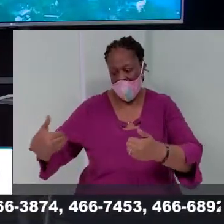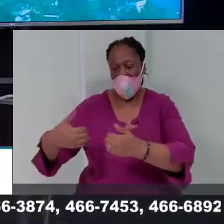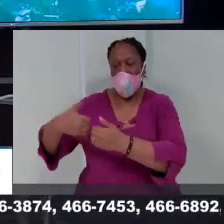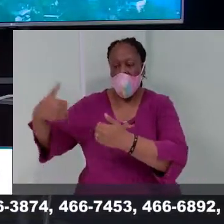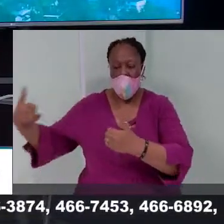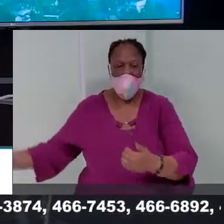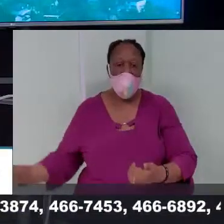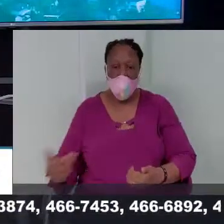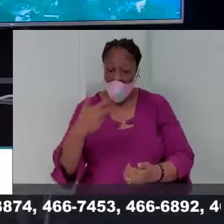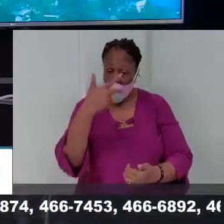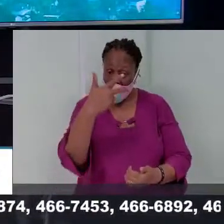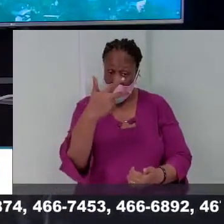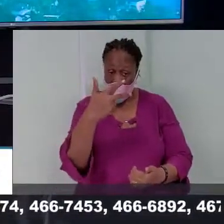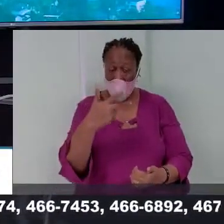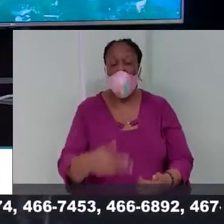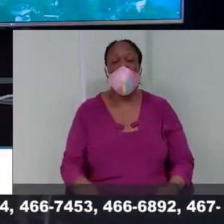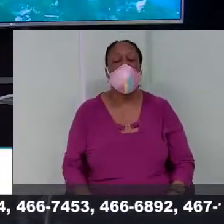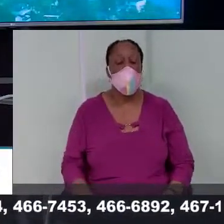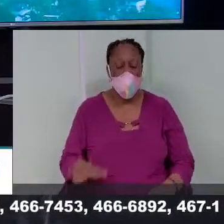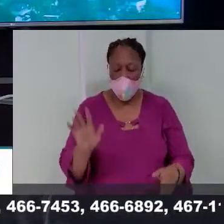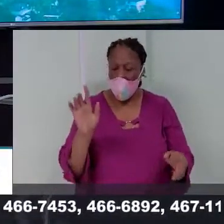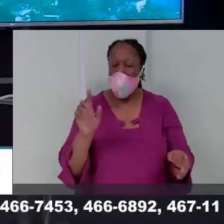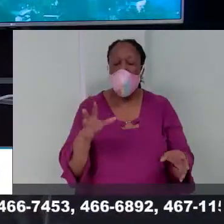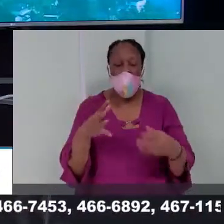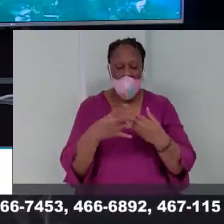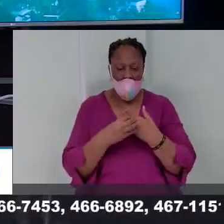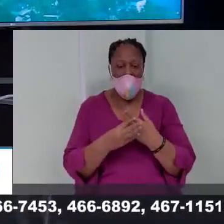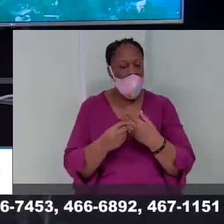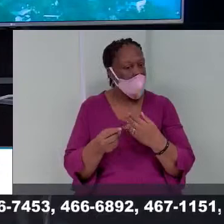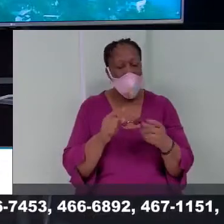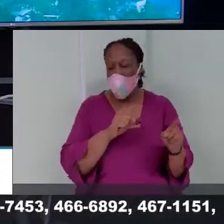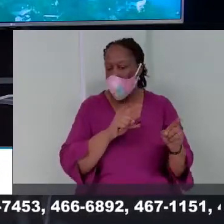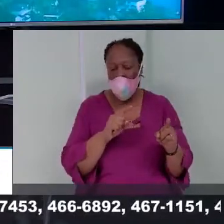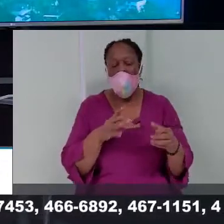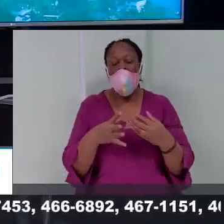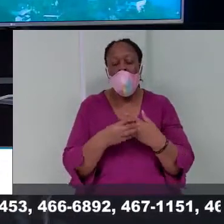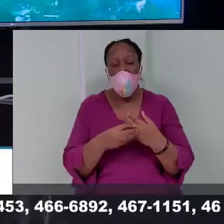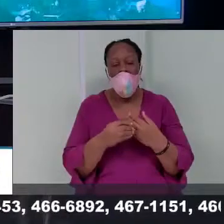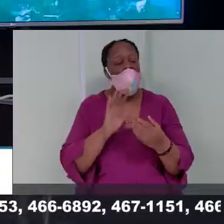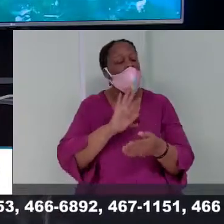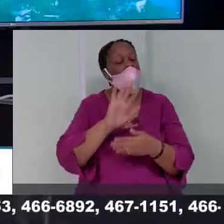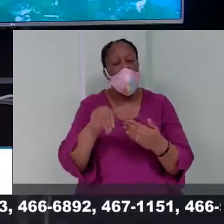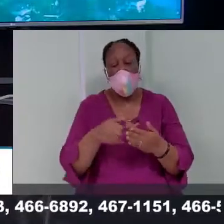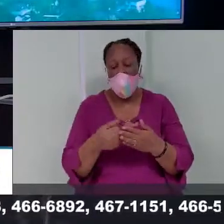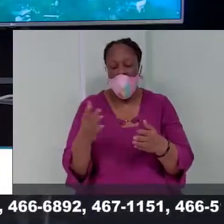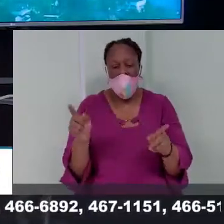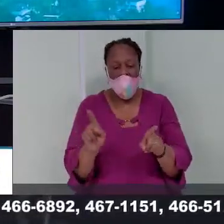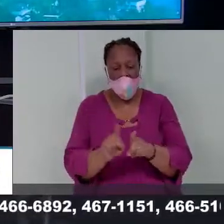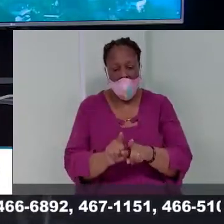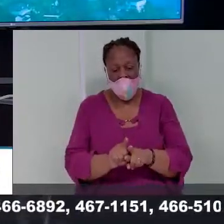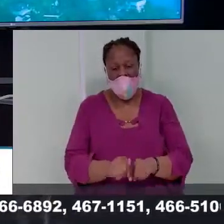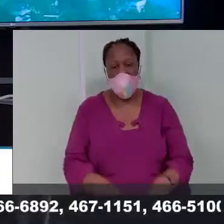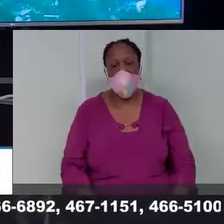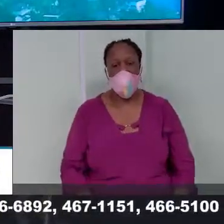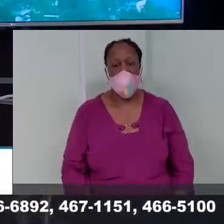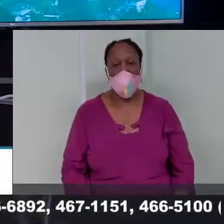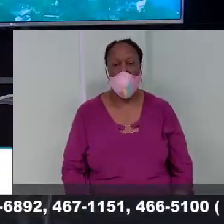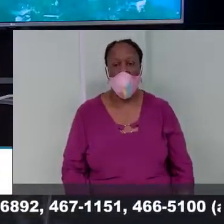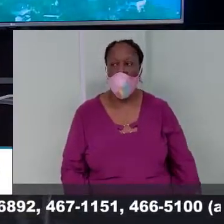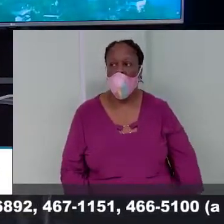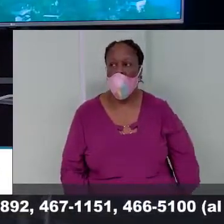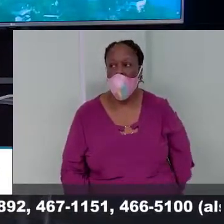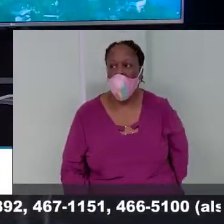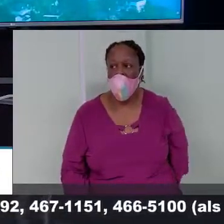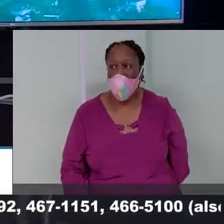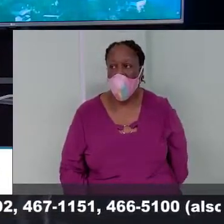the face coverings, the mask, the sanitization of one's hands, and the maintenance of social and